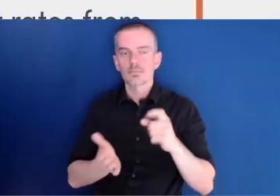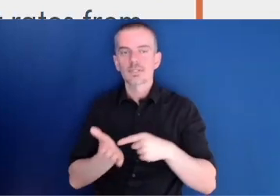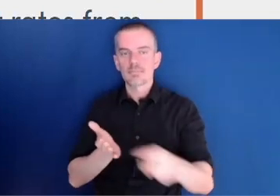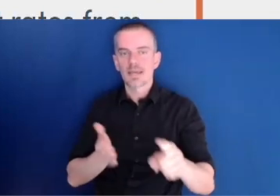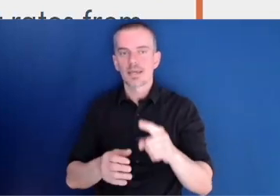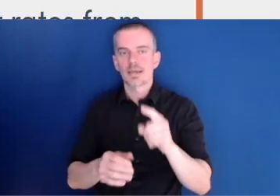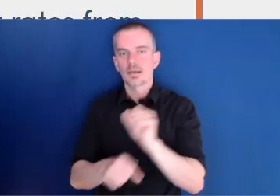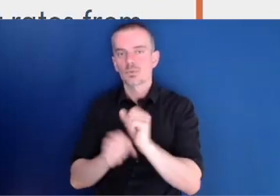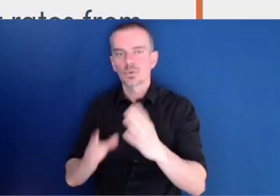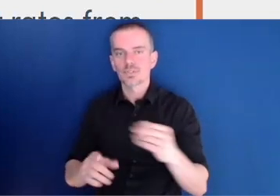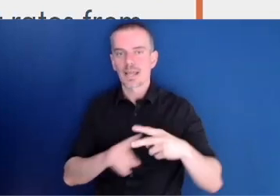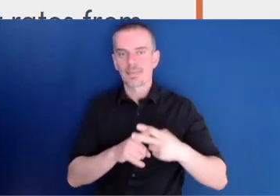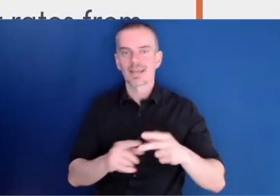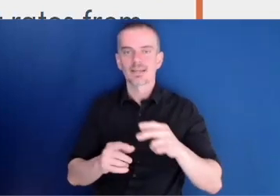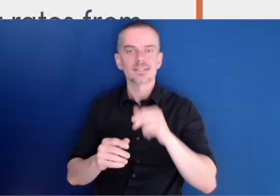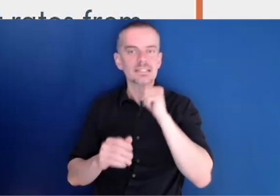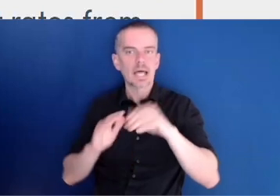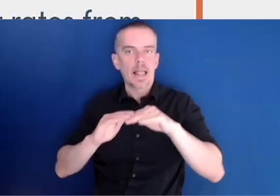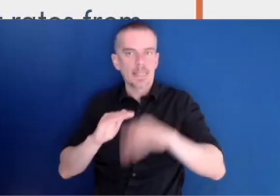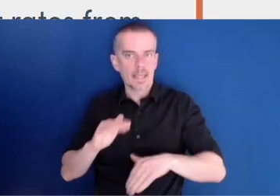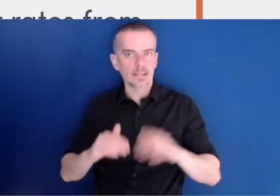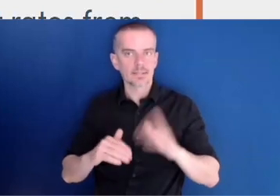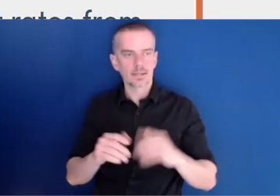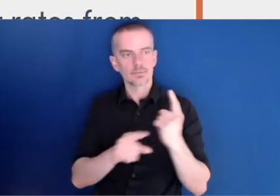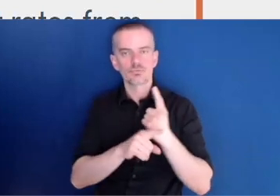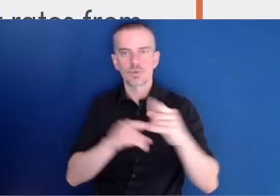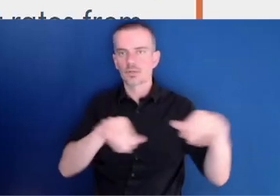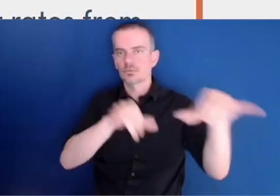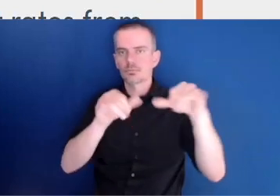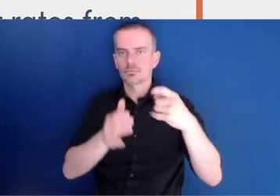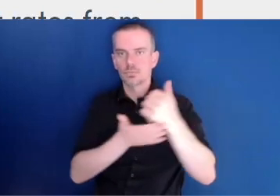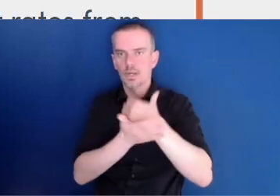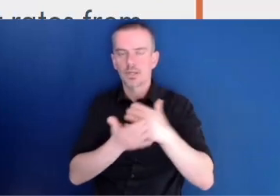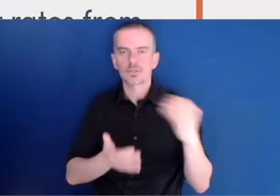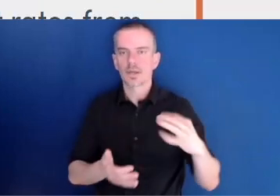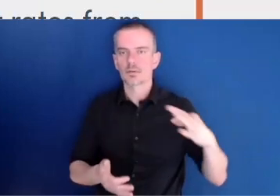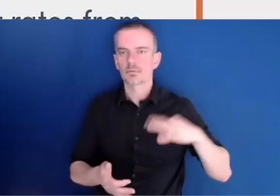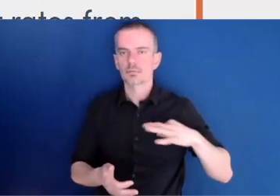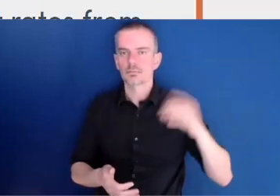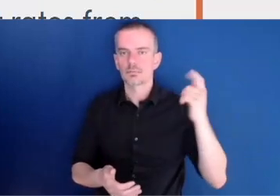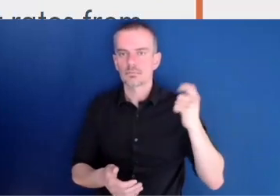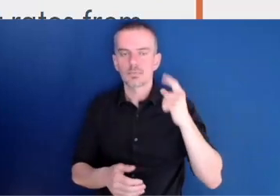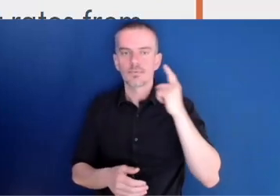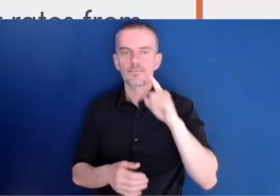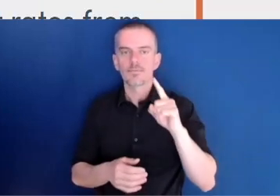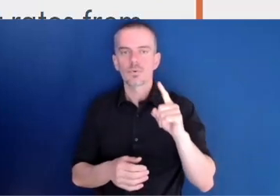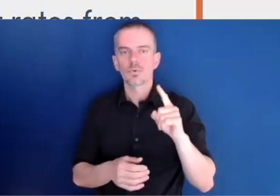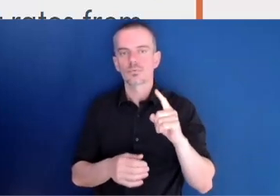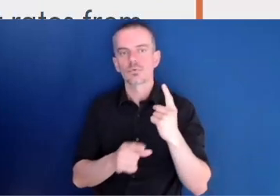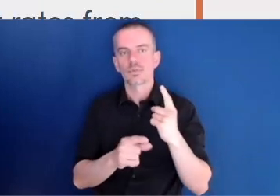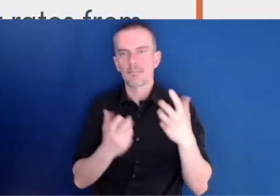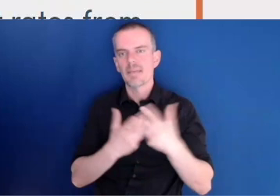mechanics not less than the prevailing wage, and fringe benefits for the geographic